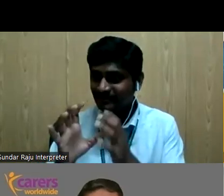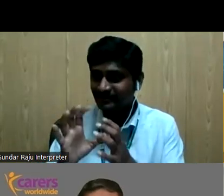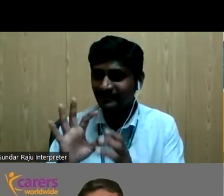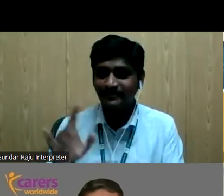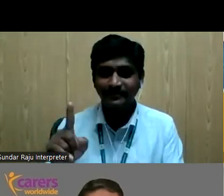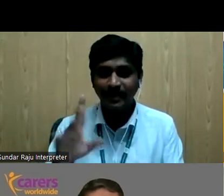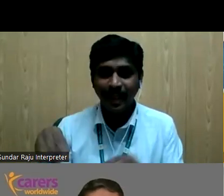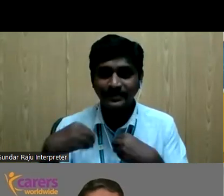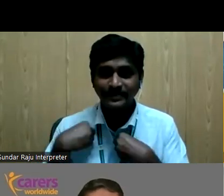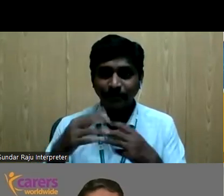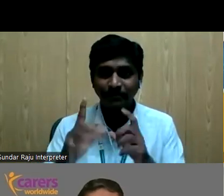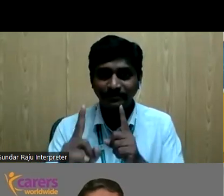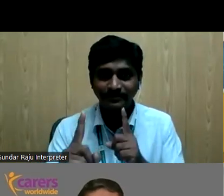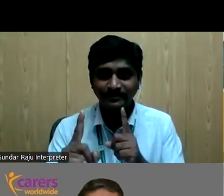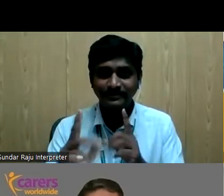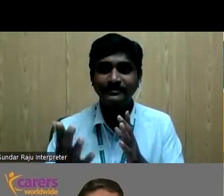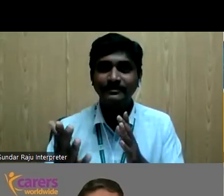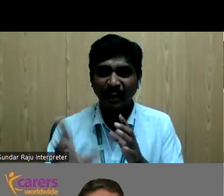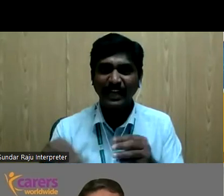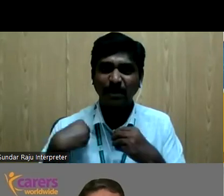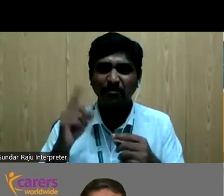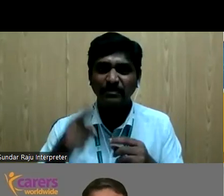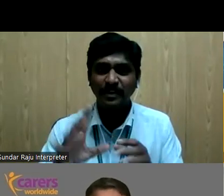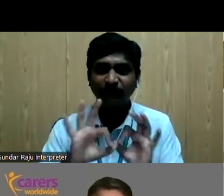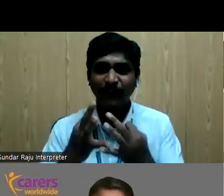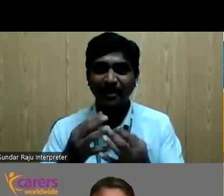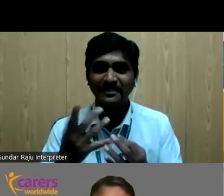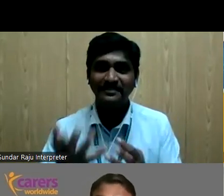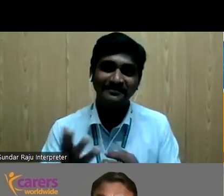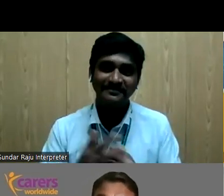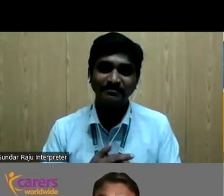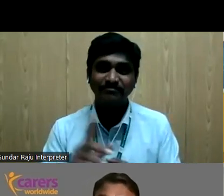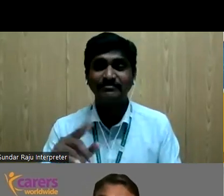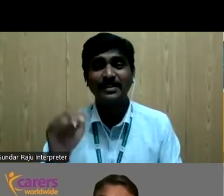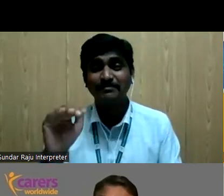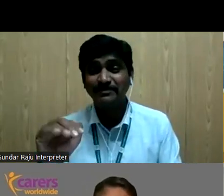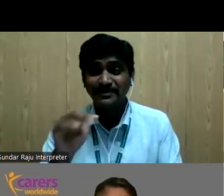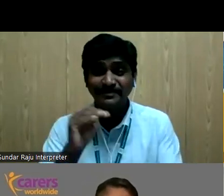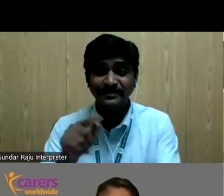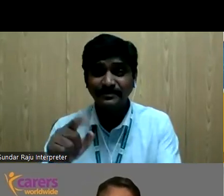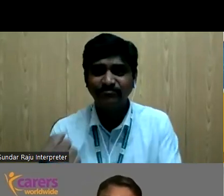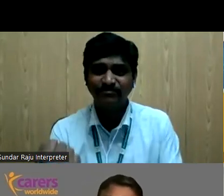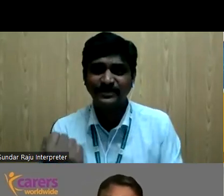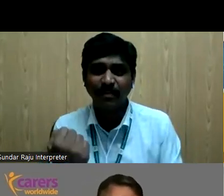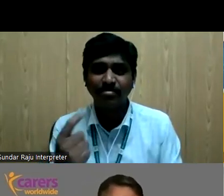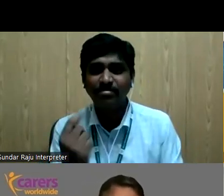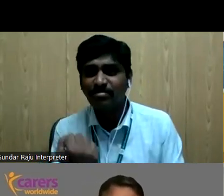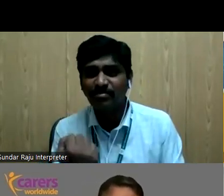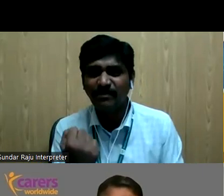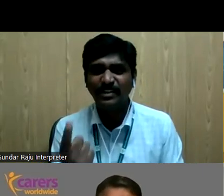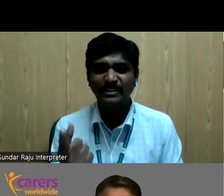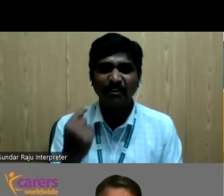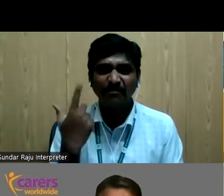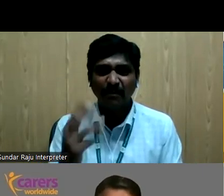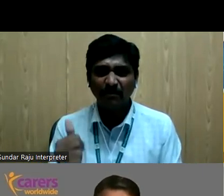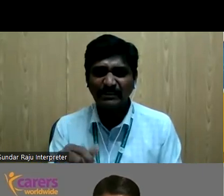acceptance hai. And when we also focus on the strengths of the child, because the conversation typically is the child is lacking